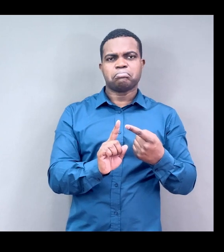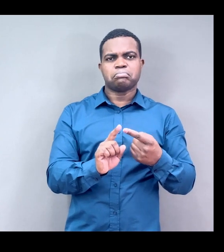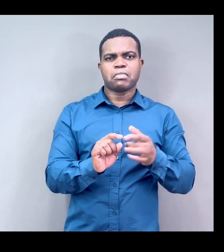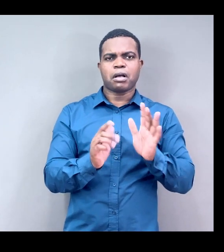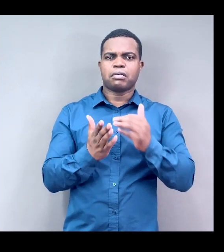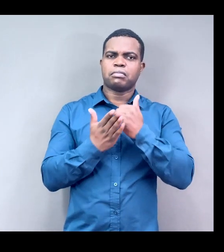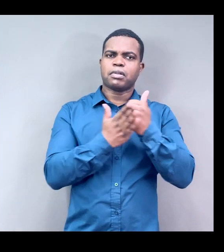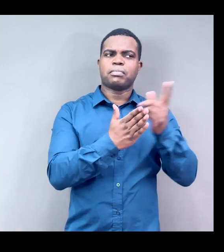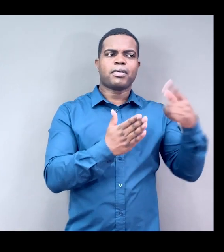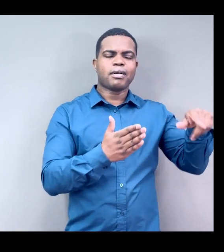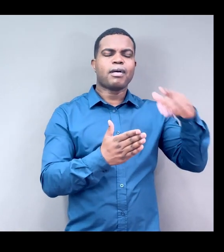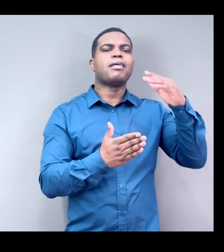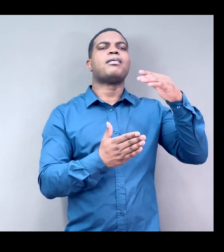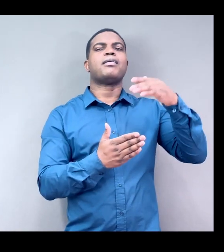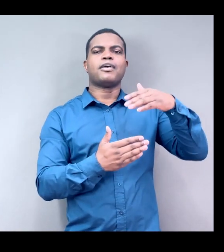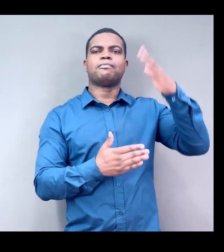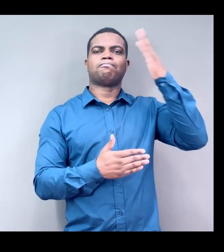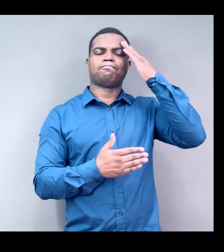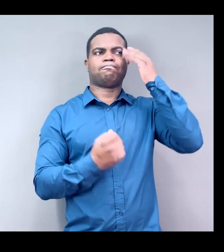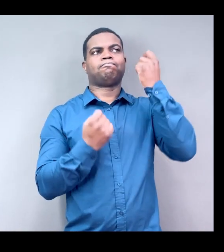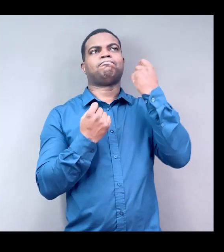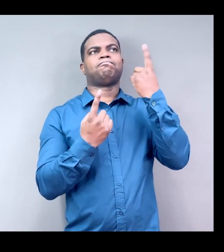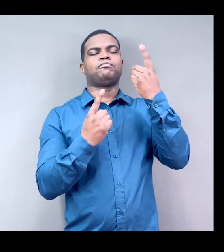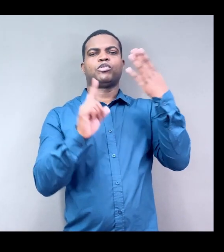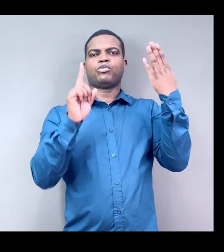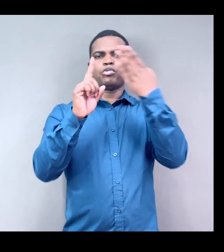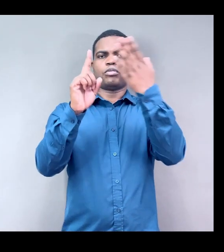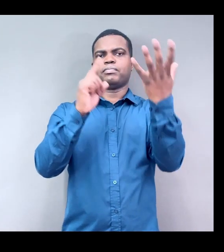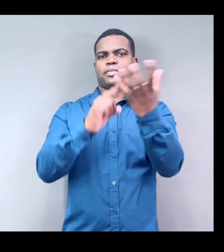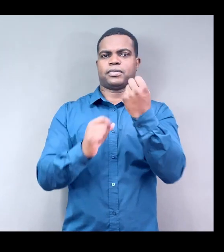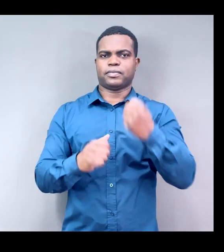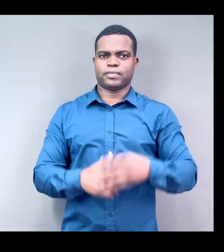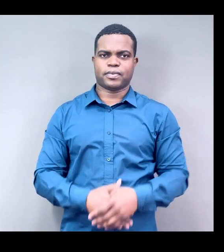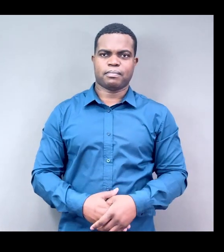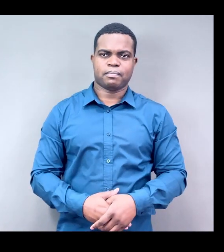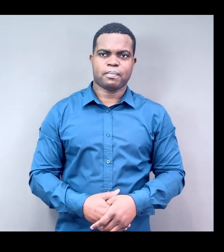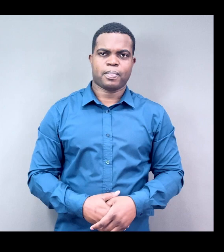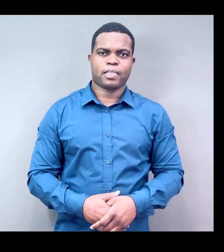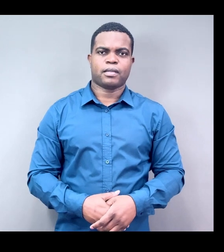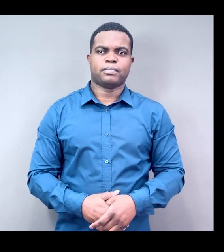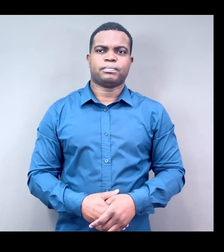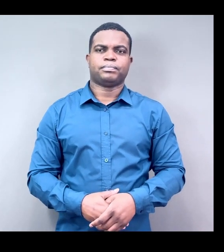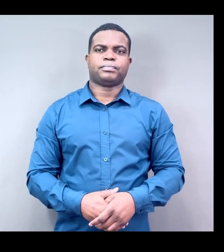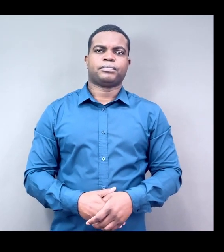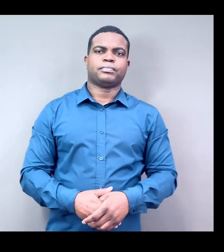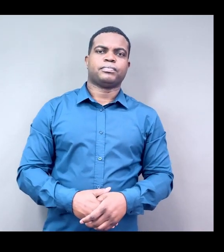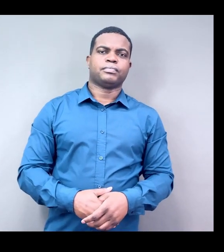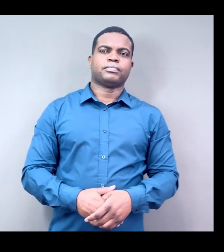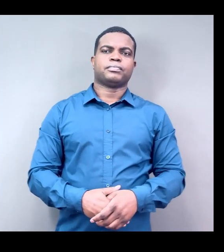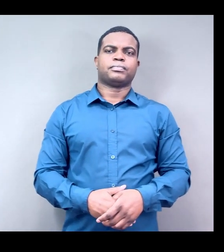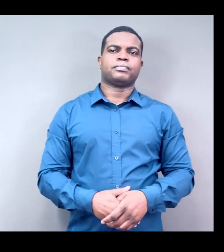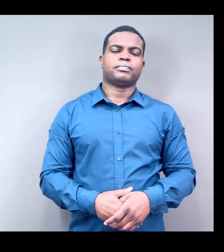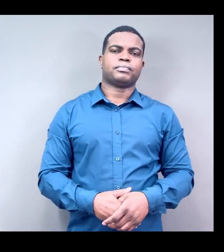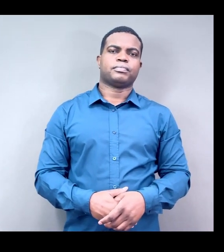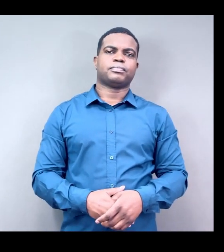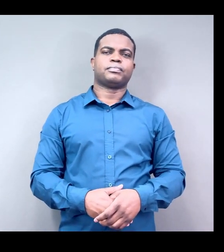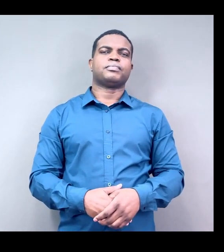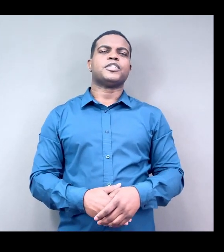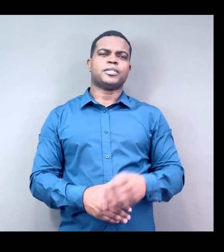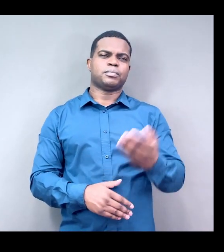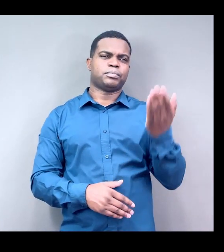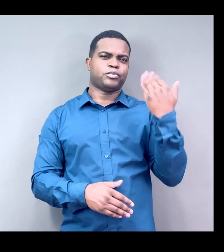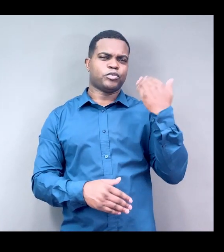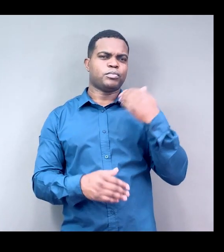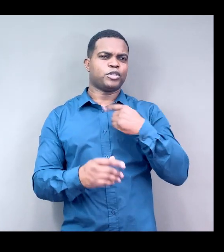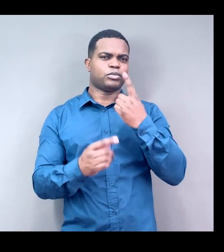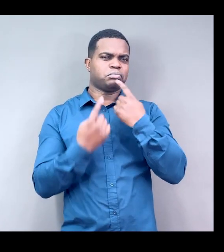objective that can, lead to achieving this goal. So I